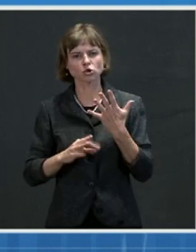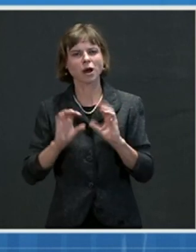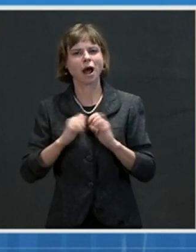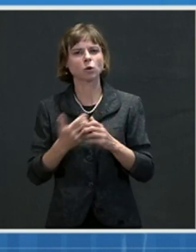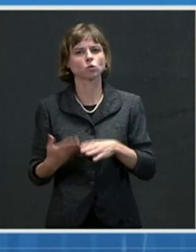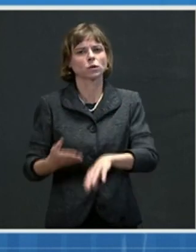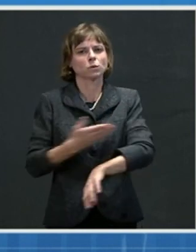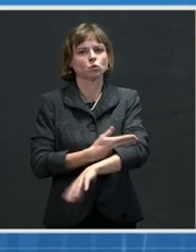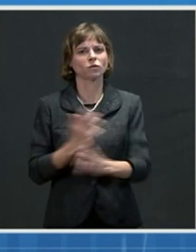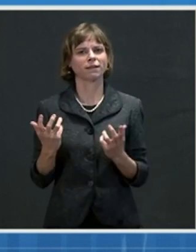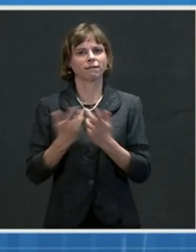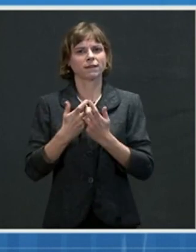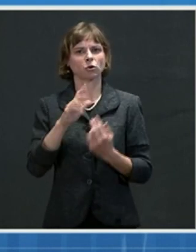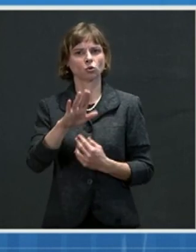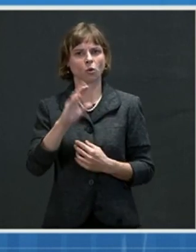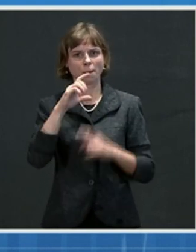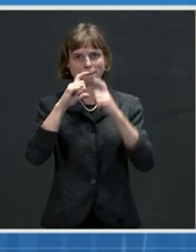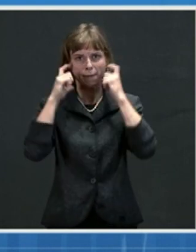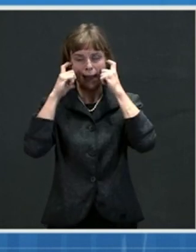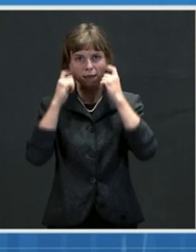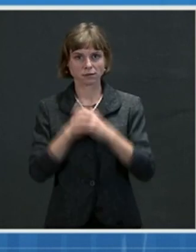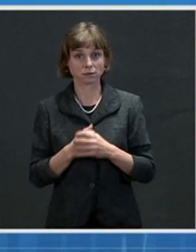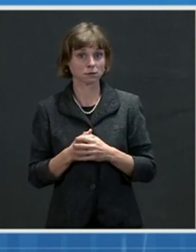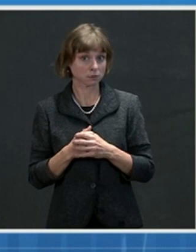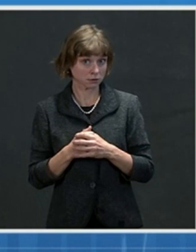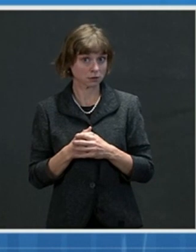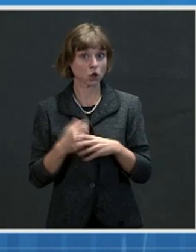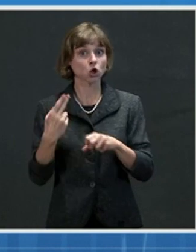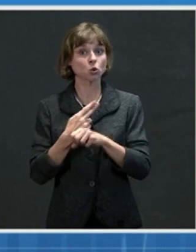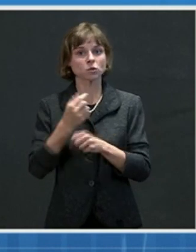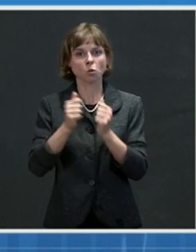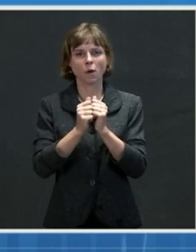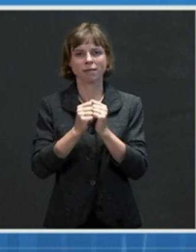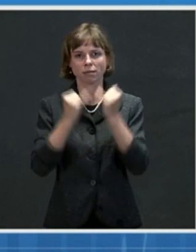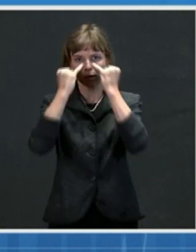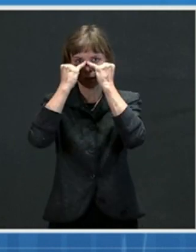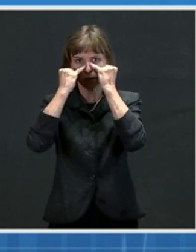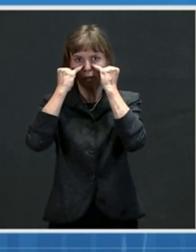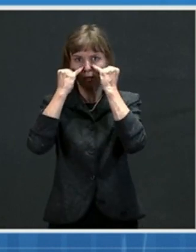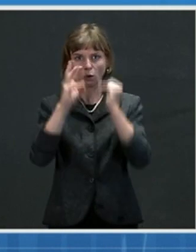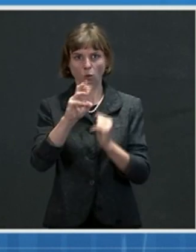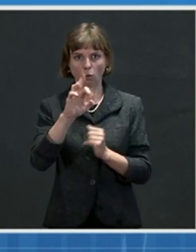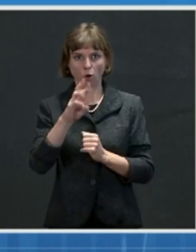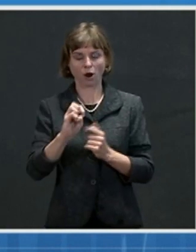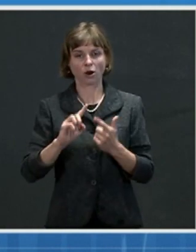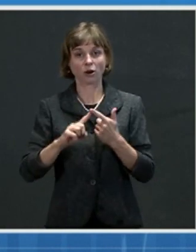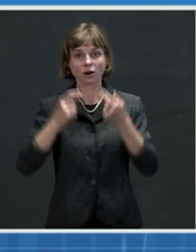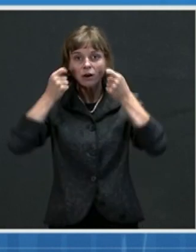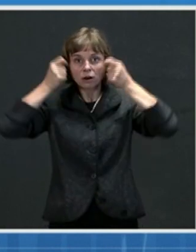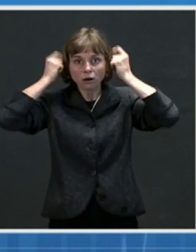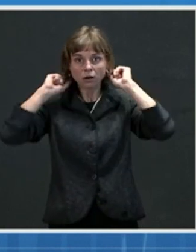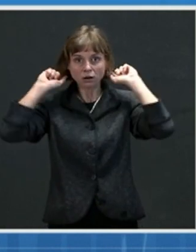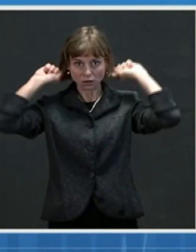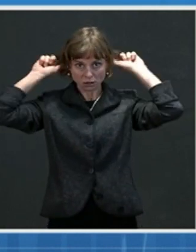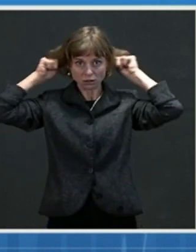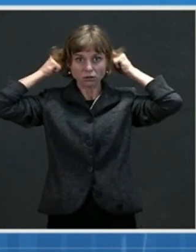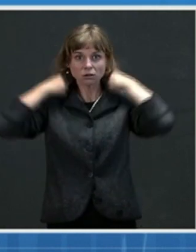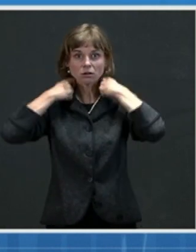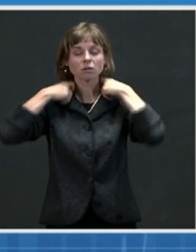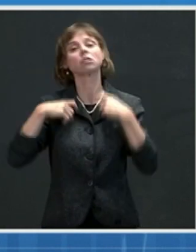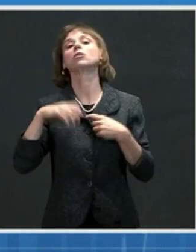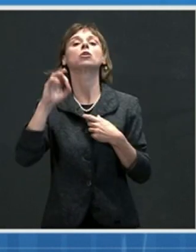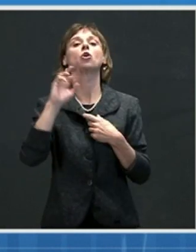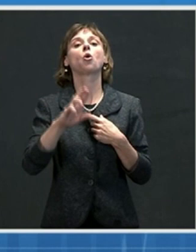This includes wearing a mask with a moldable nose wire, knotting the ear loops on your mask, or wearing a